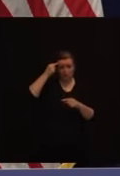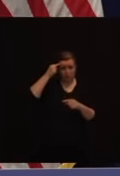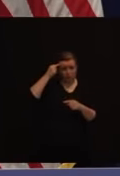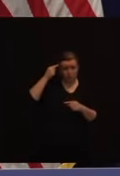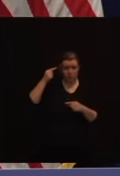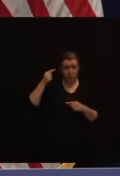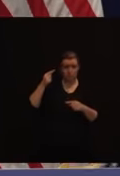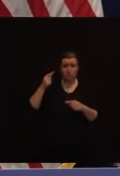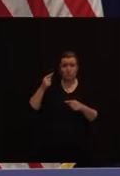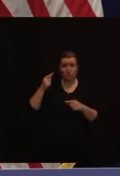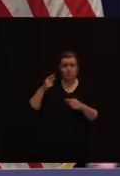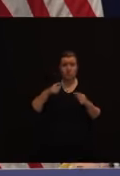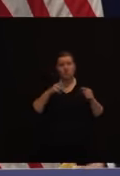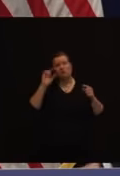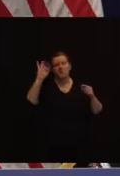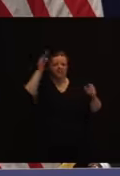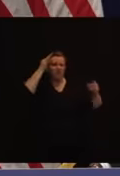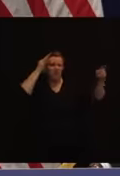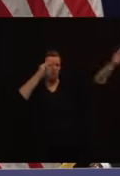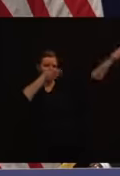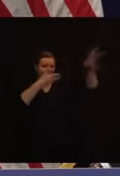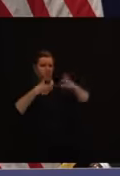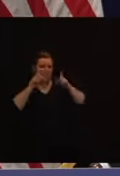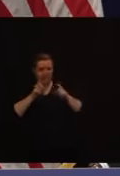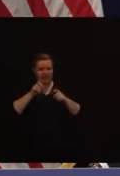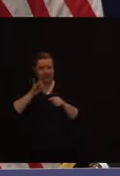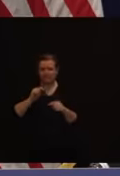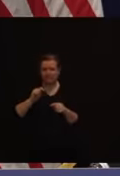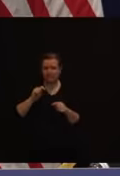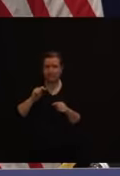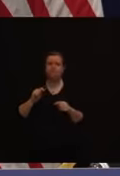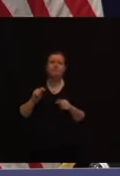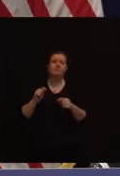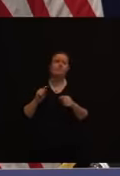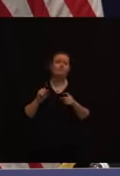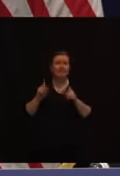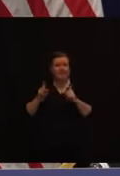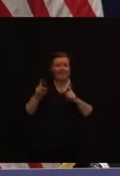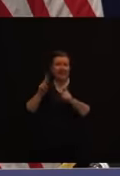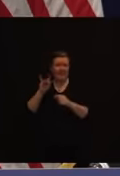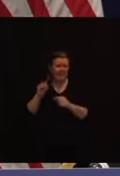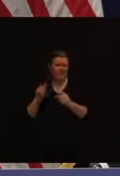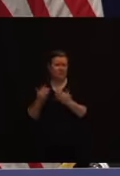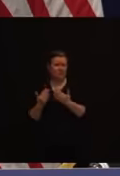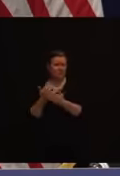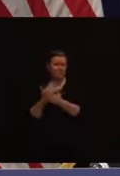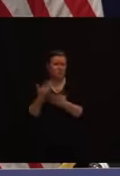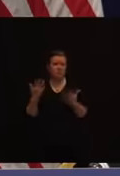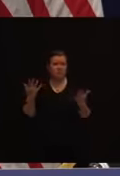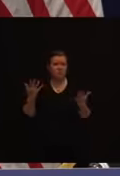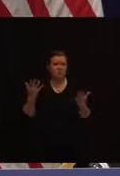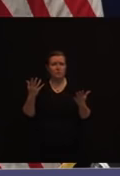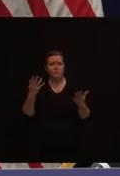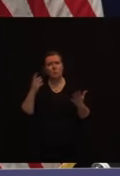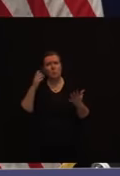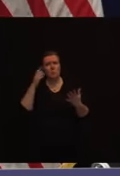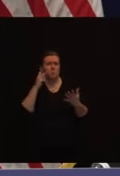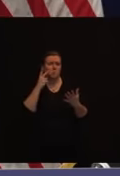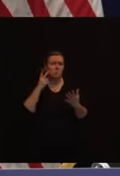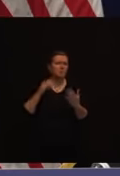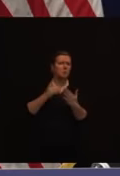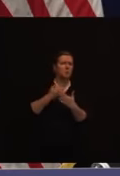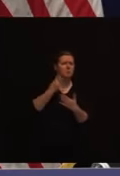that's going on already in the state with Rutgers and others on testing, you can start to begin to see what